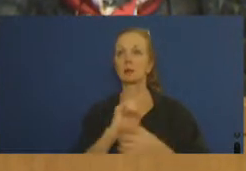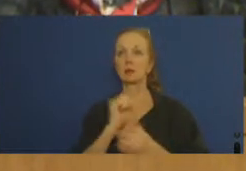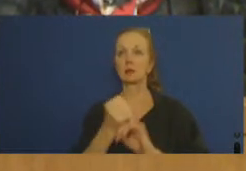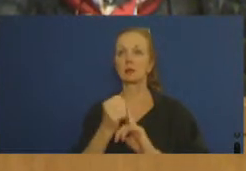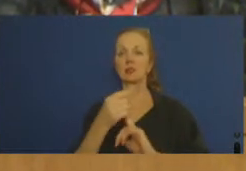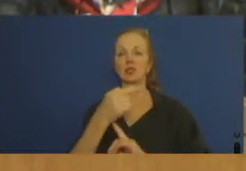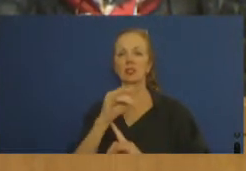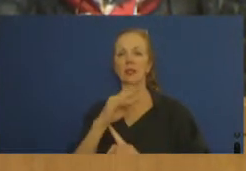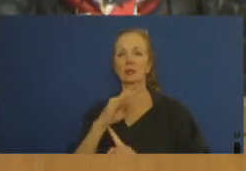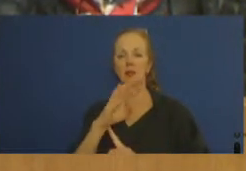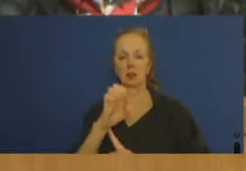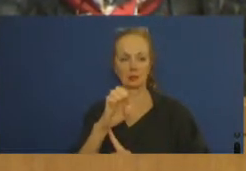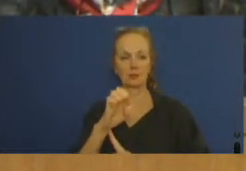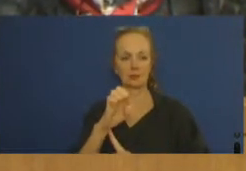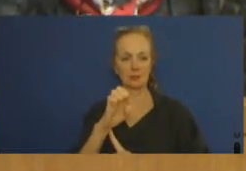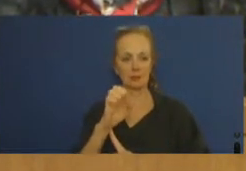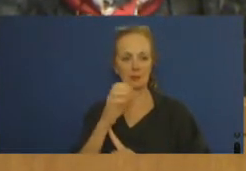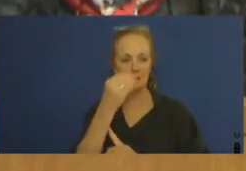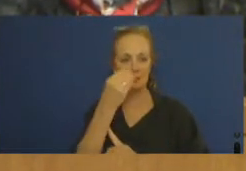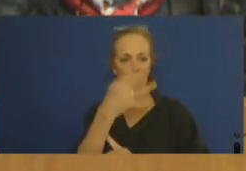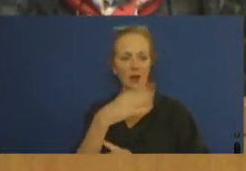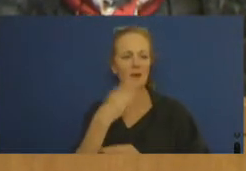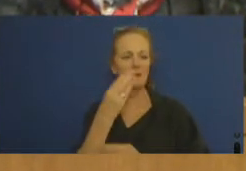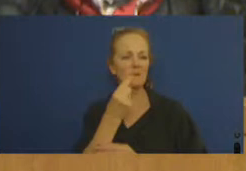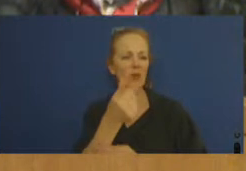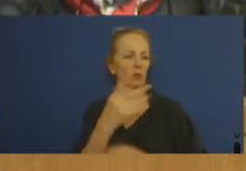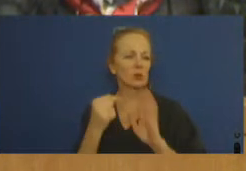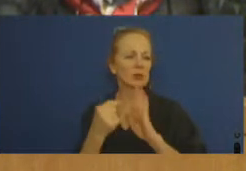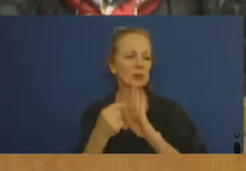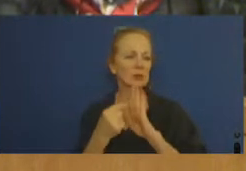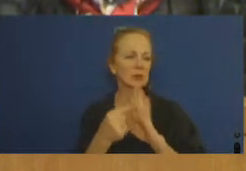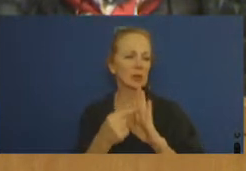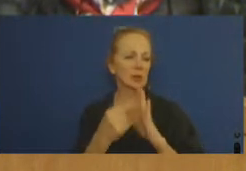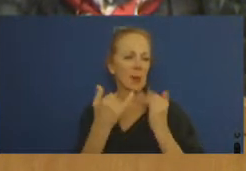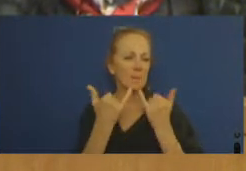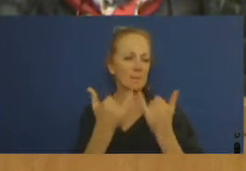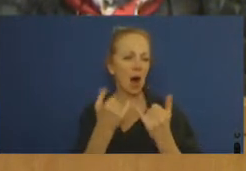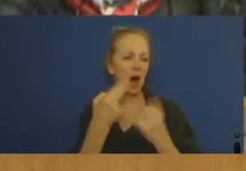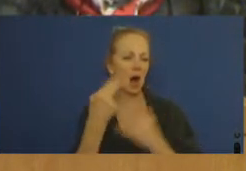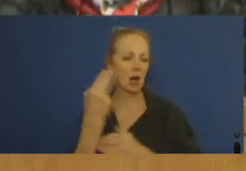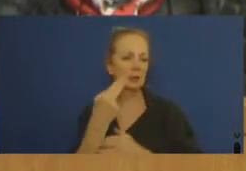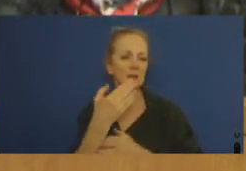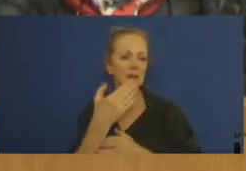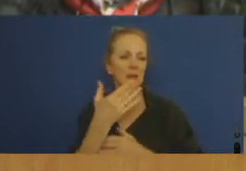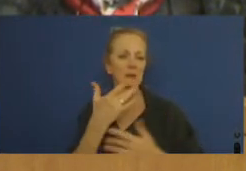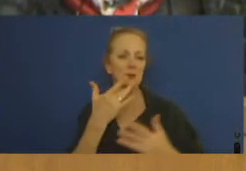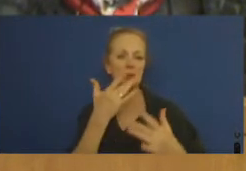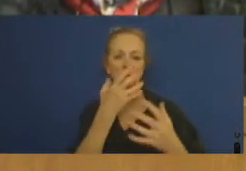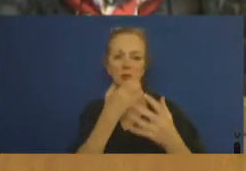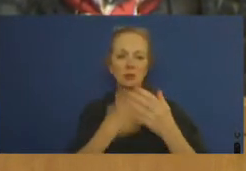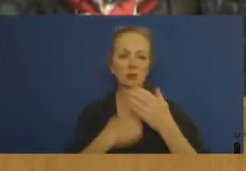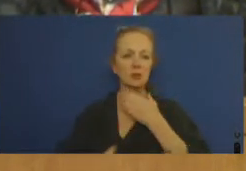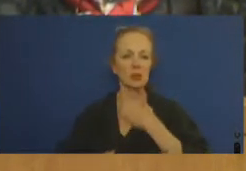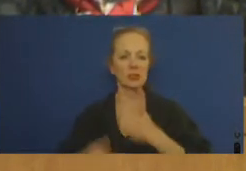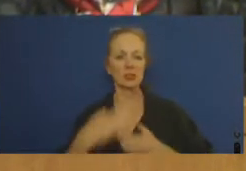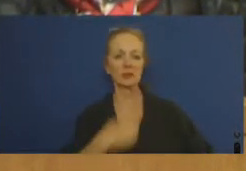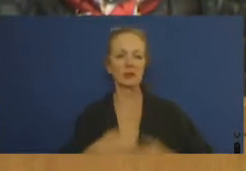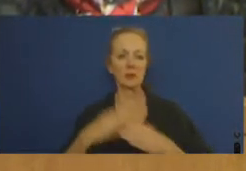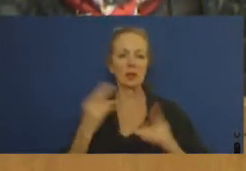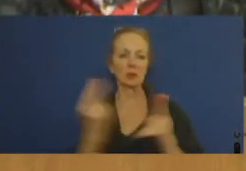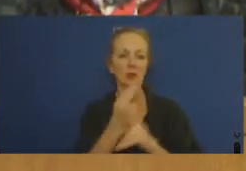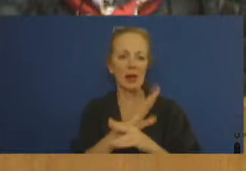genocide and is one of the few examples in modern history of starvation being used against an